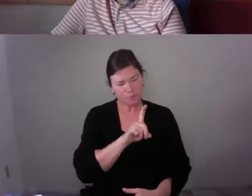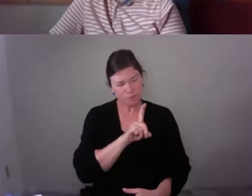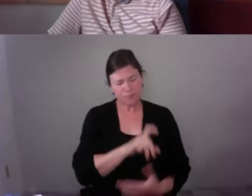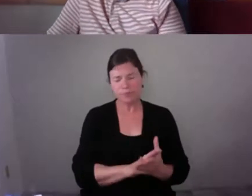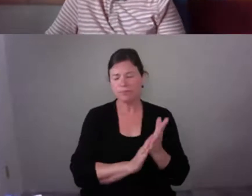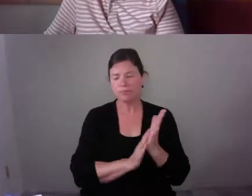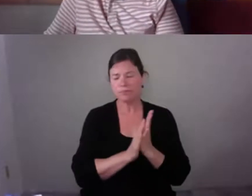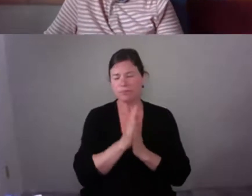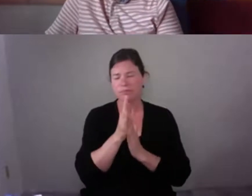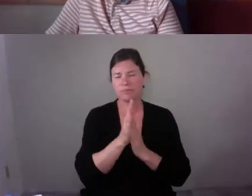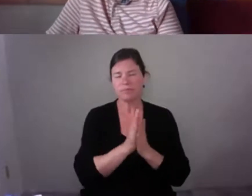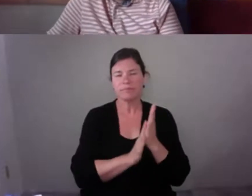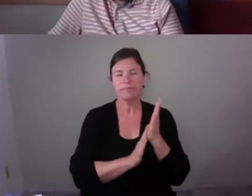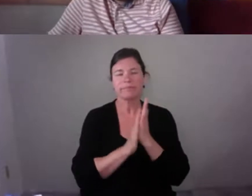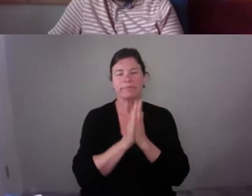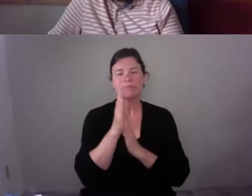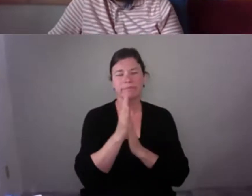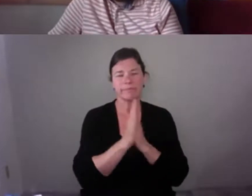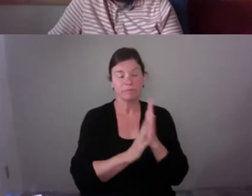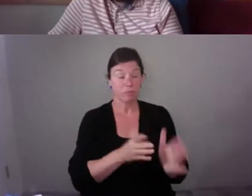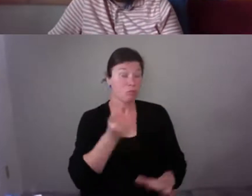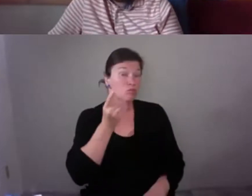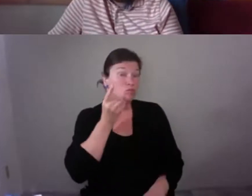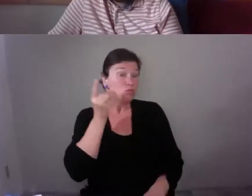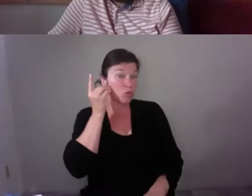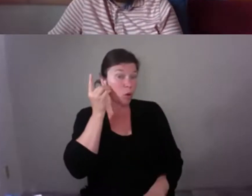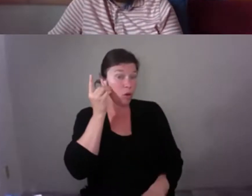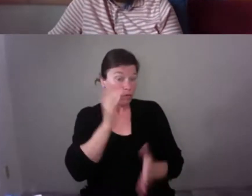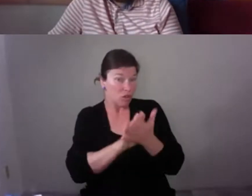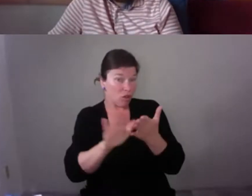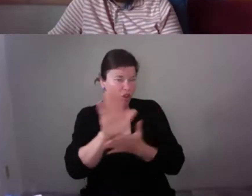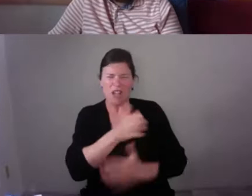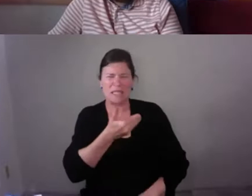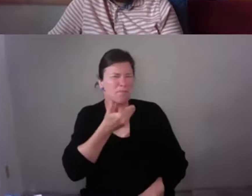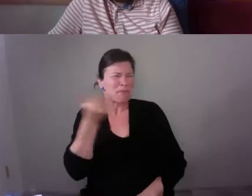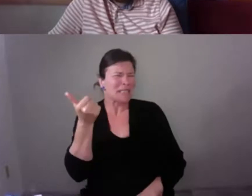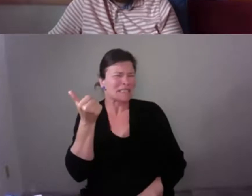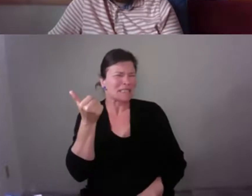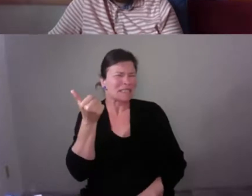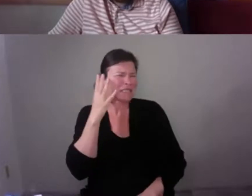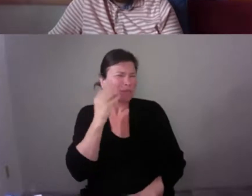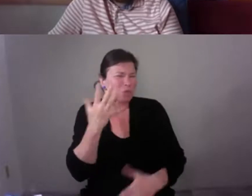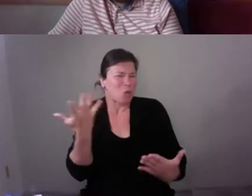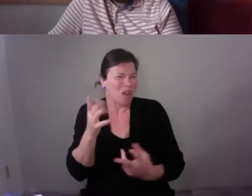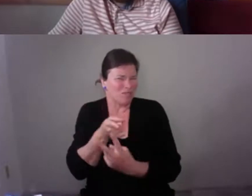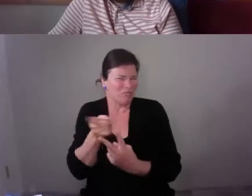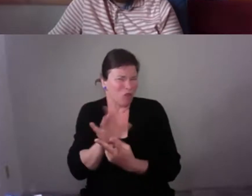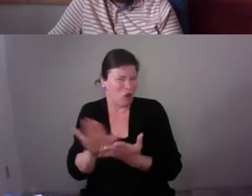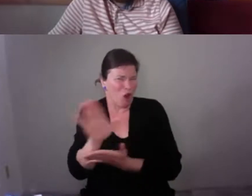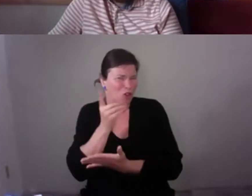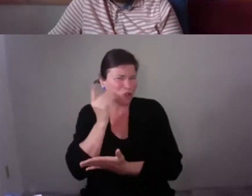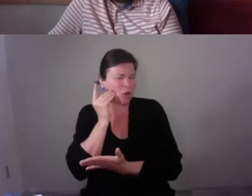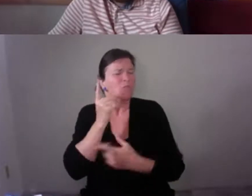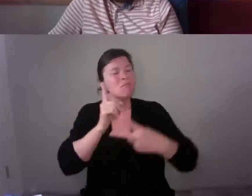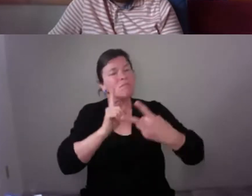What were the best parts of living in the dorms and being in college? And how was your social life living